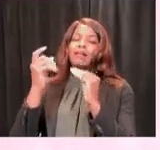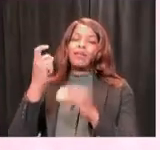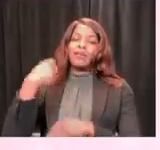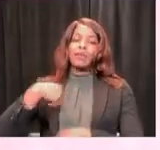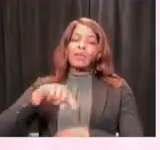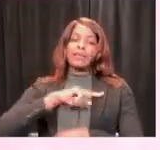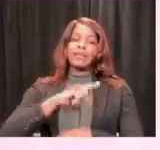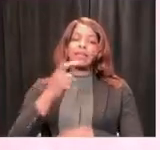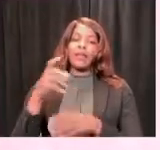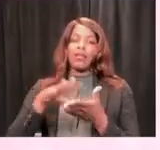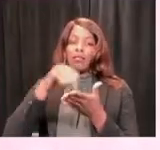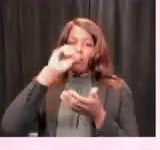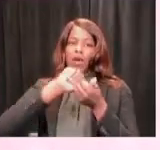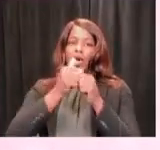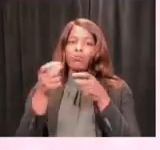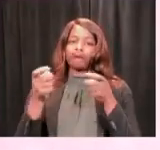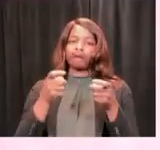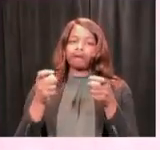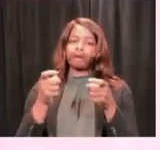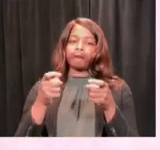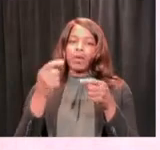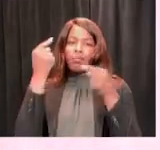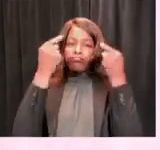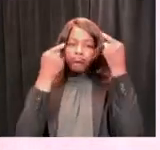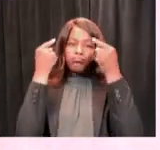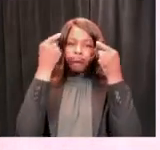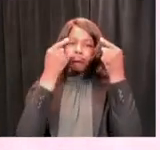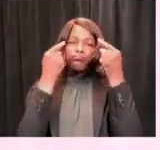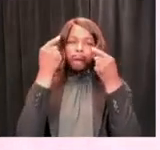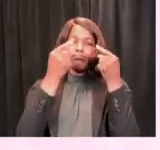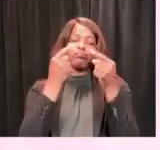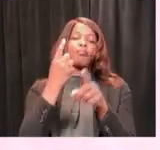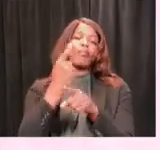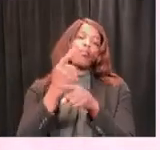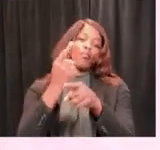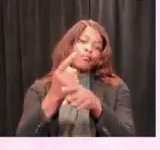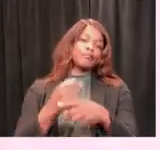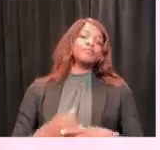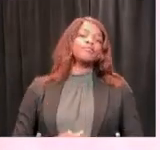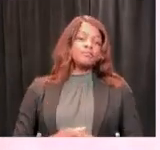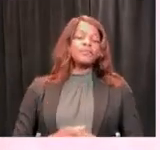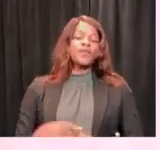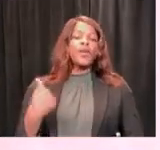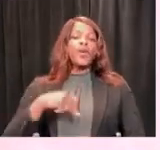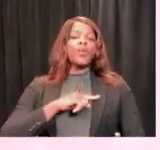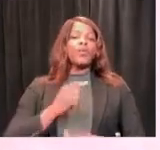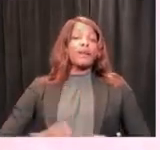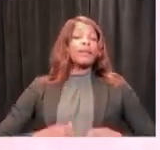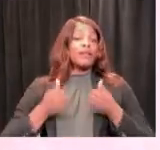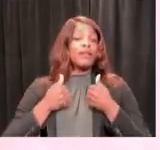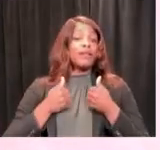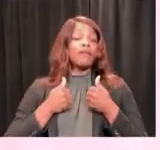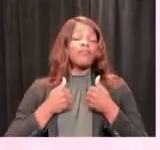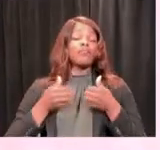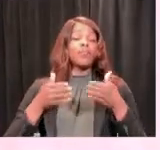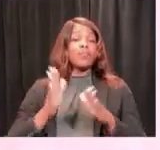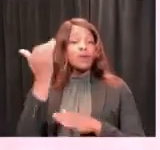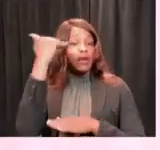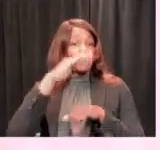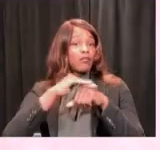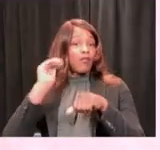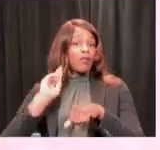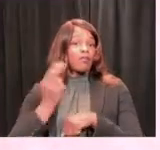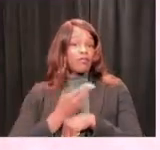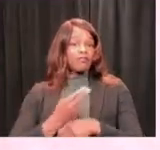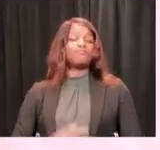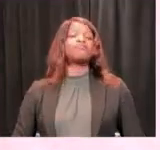properly. We got to learn how to process it properly so that you and I can live out in the way in which God has called us to. Here's the